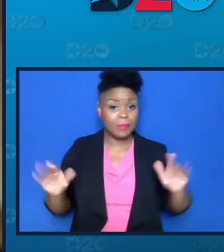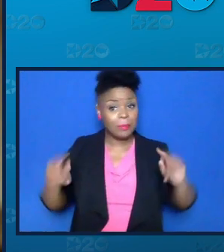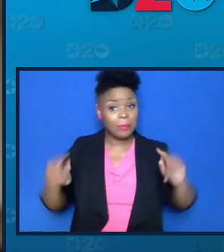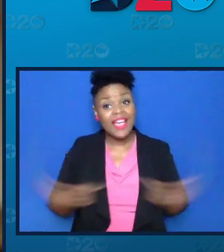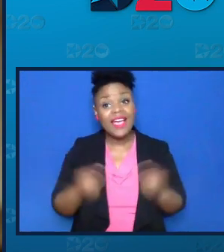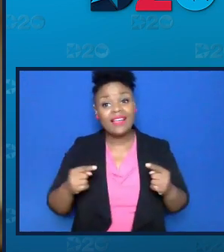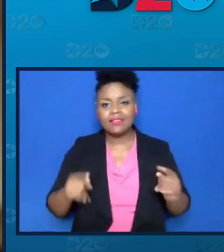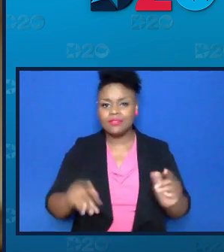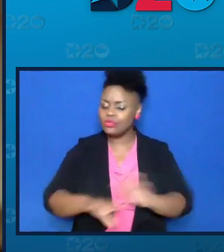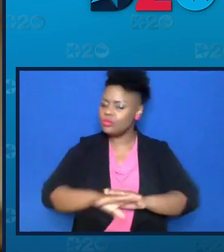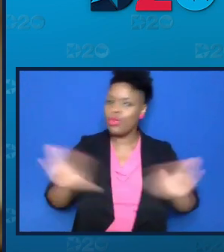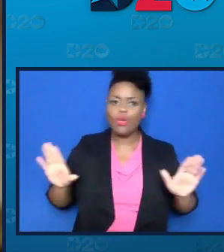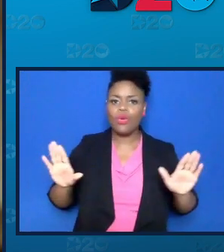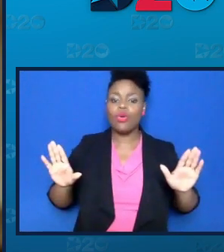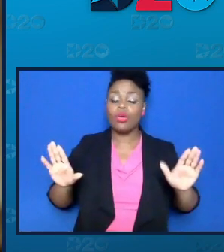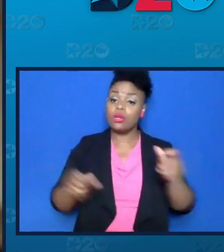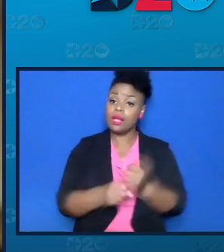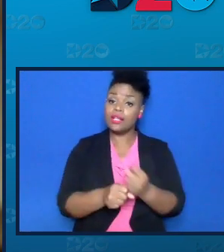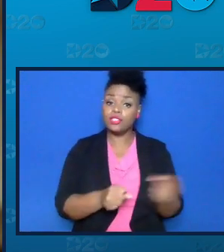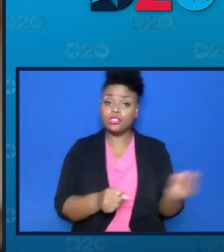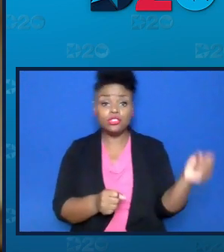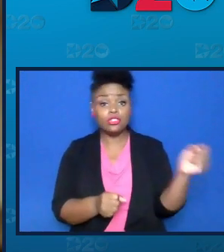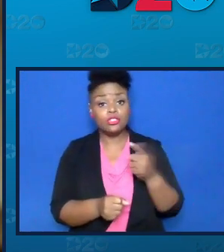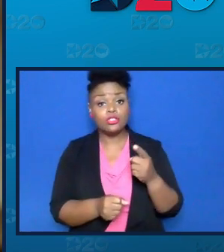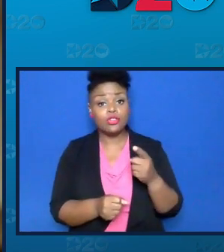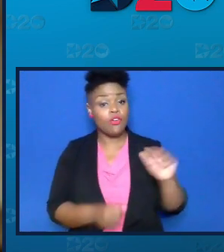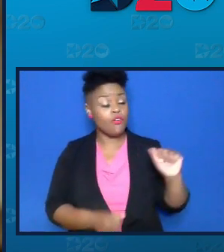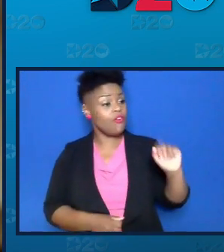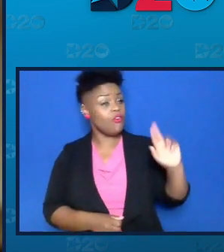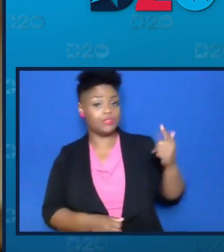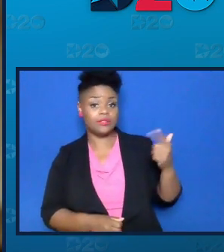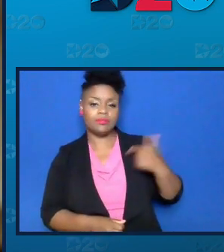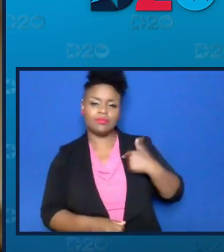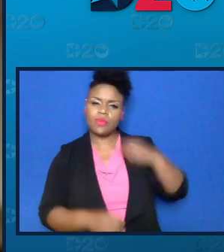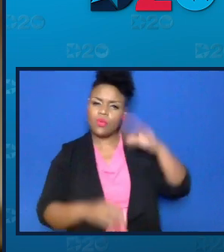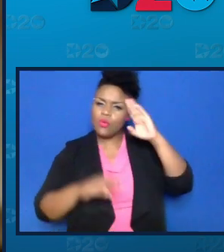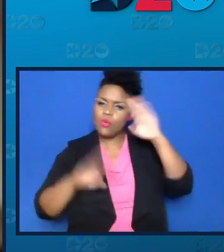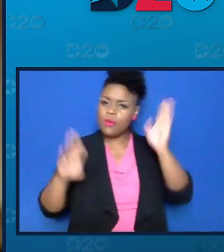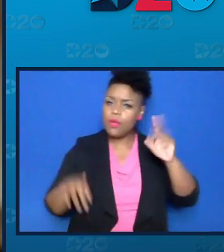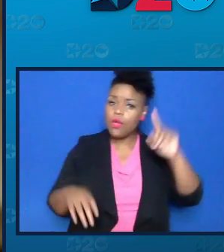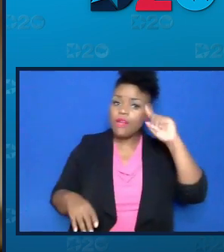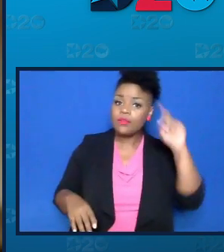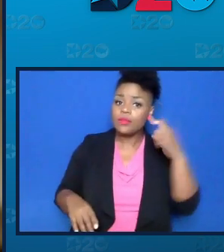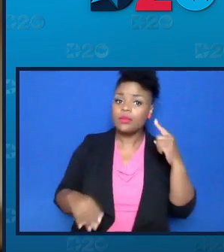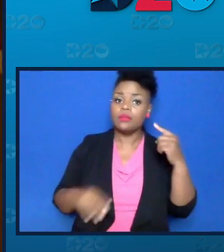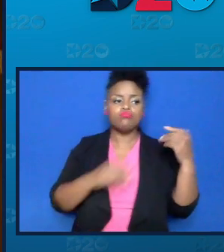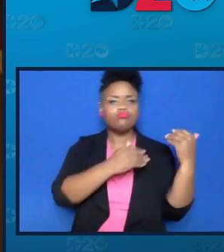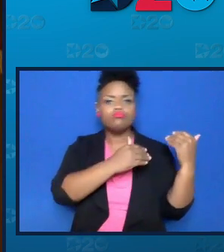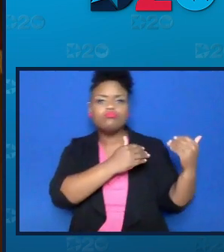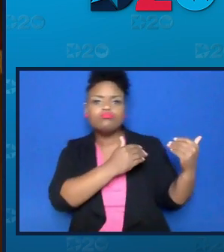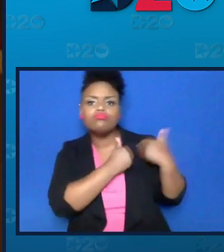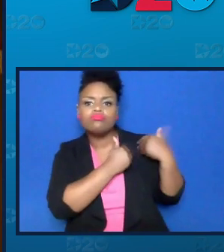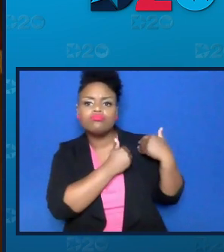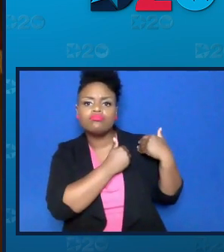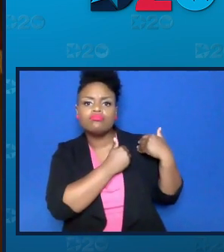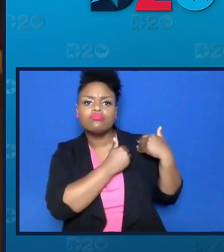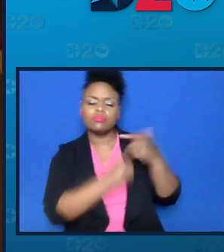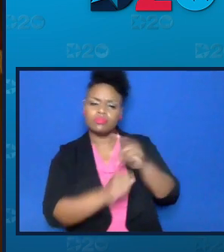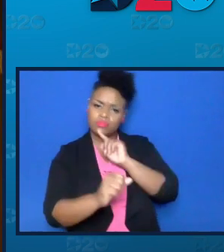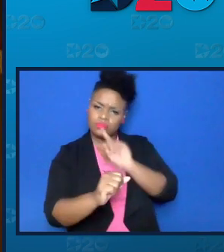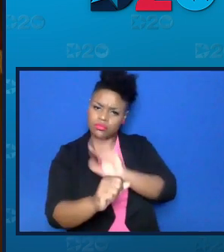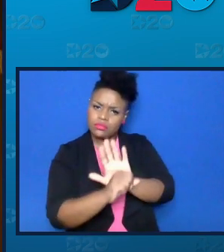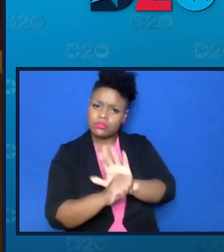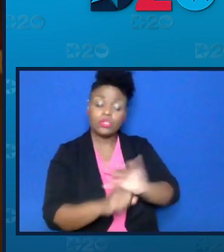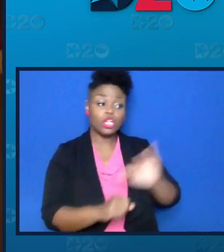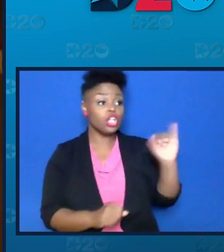next year, I hope that we will have a government that is accountable to us, that guarantees healthcare as a human right, The promise of America will